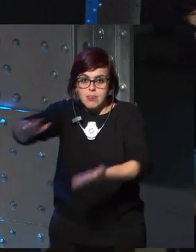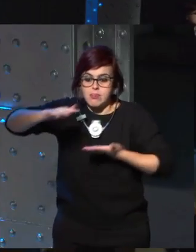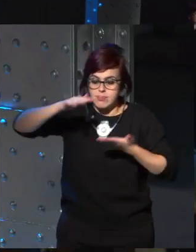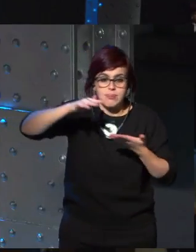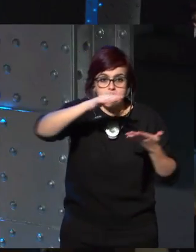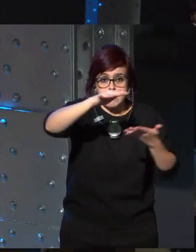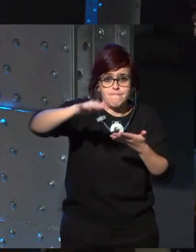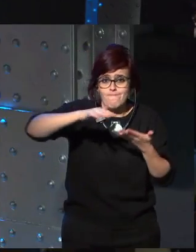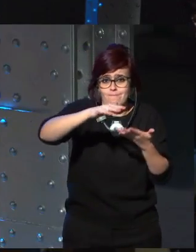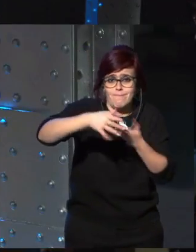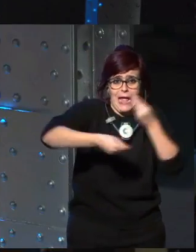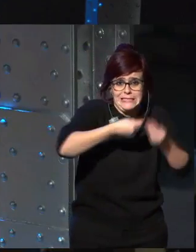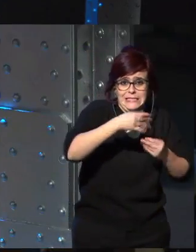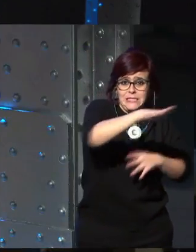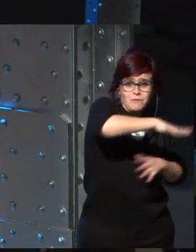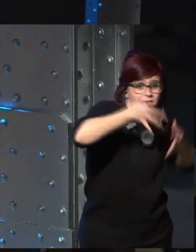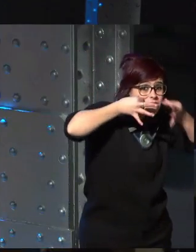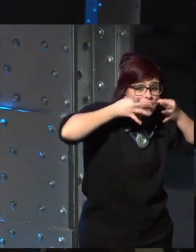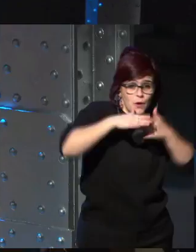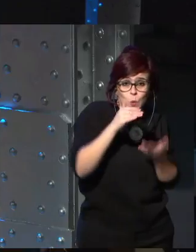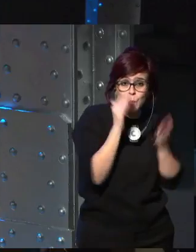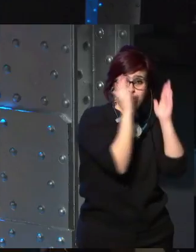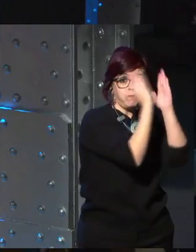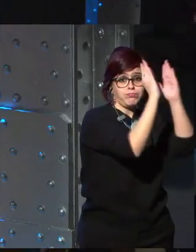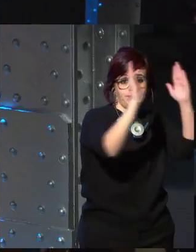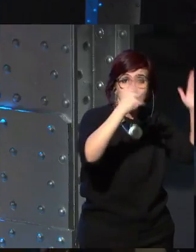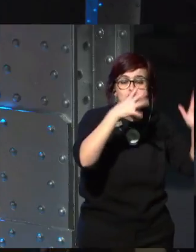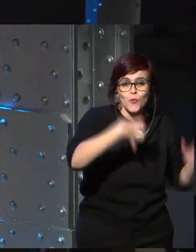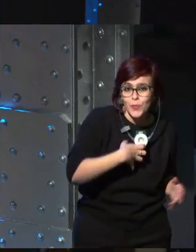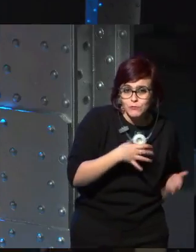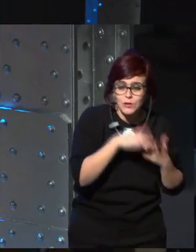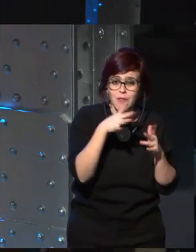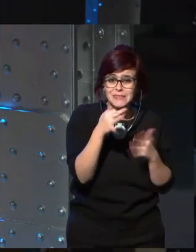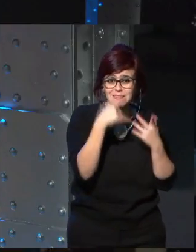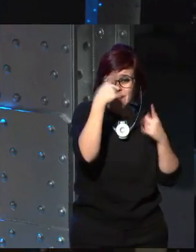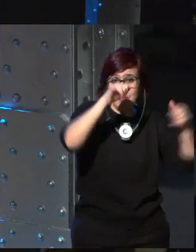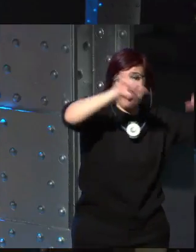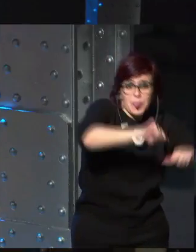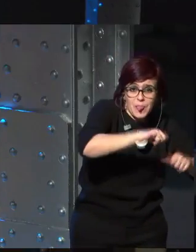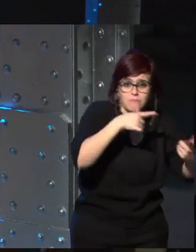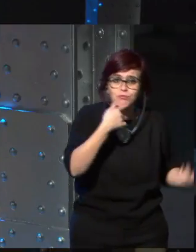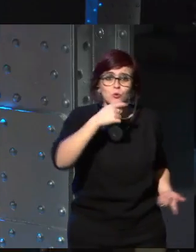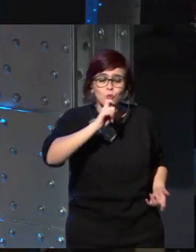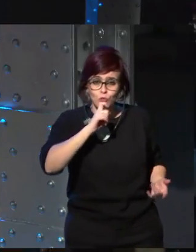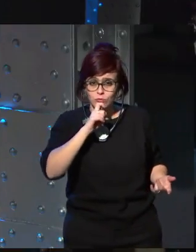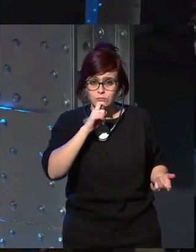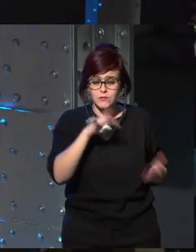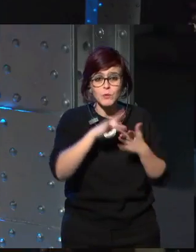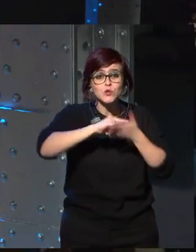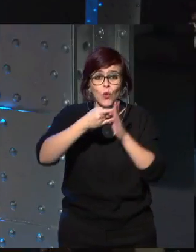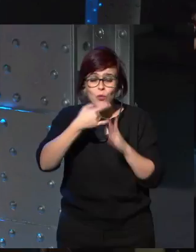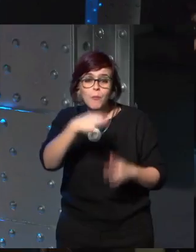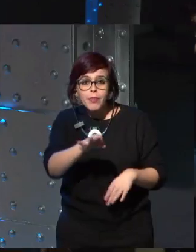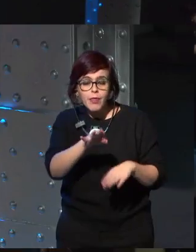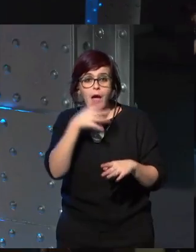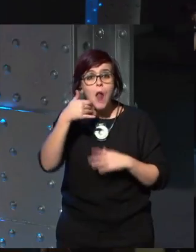what to do with them because we don't have the physical space to store the records, and we know that that material can deteriorate,